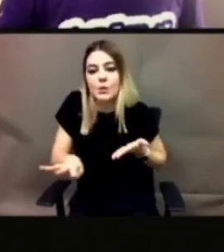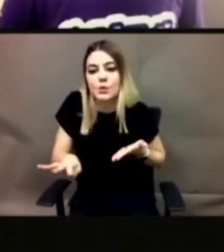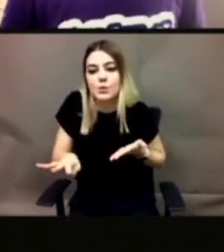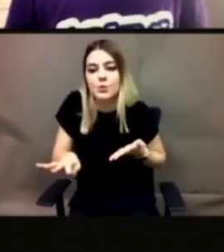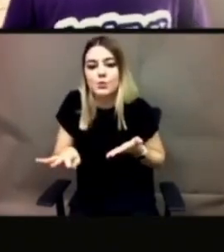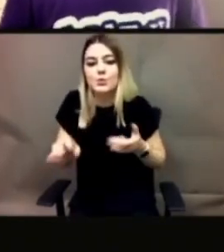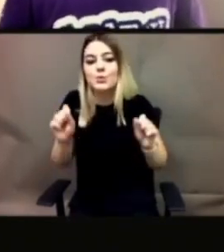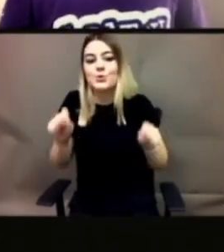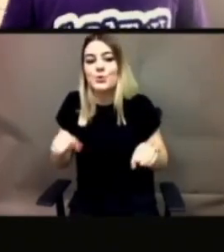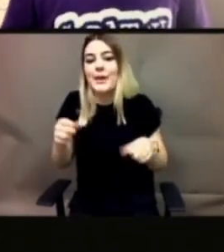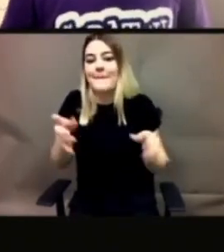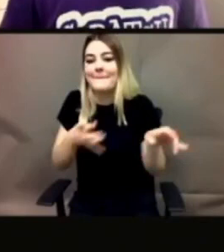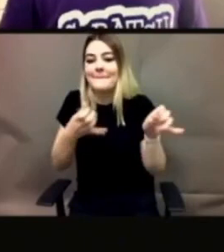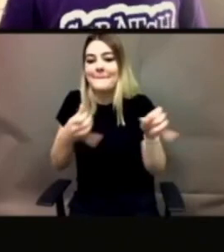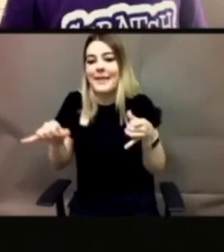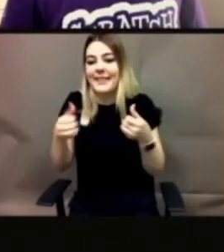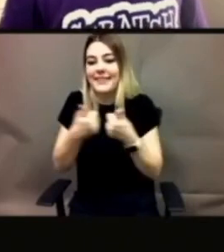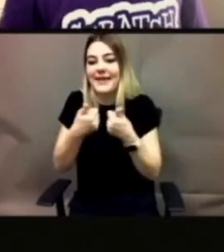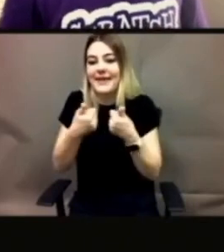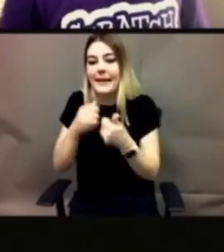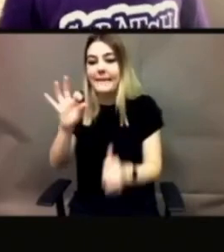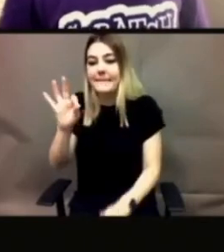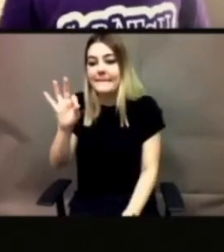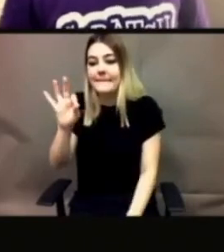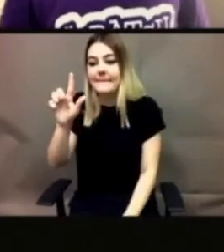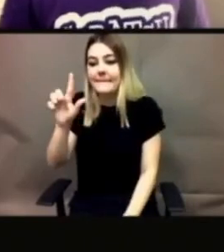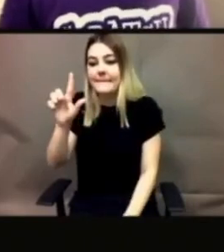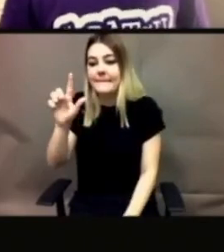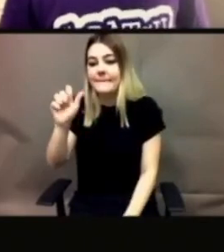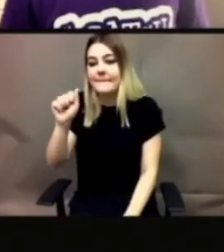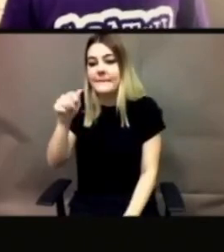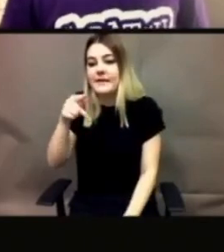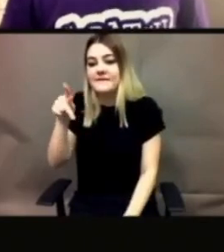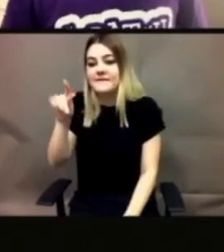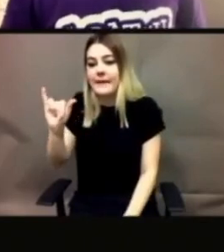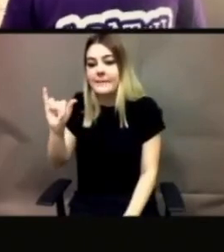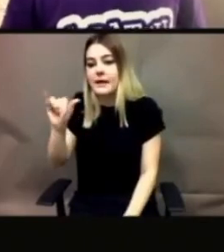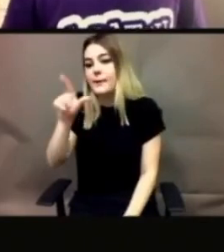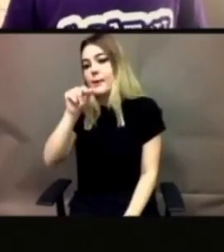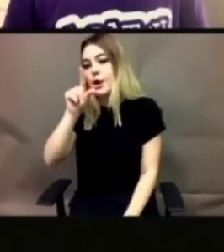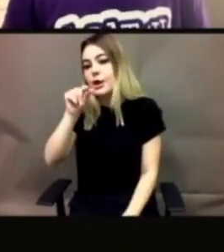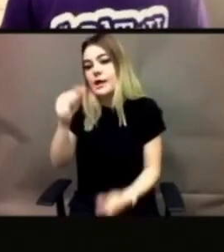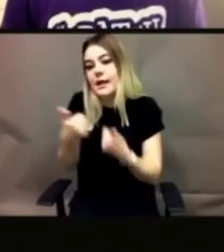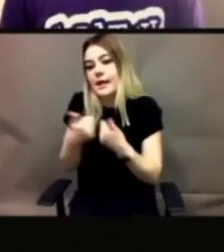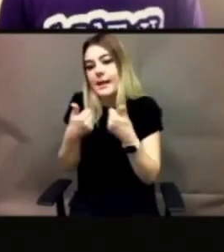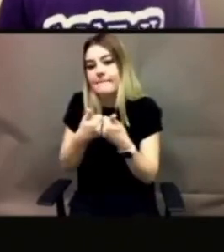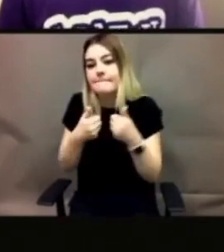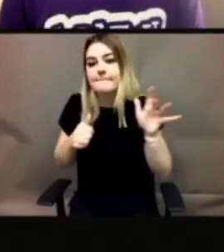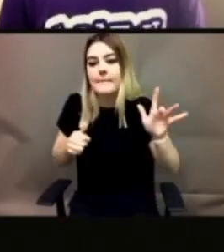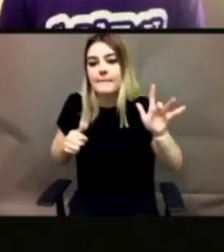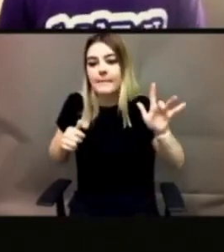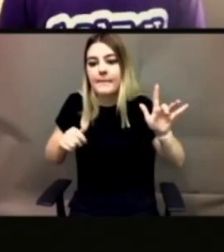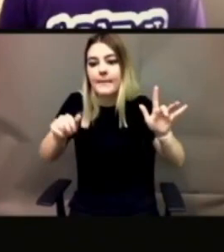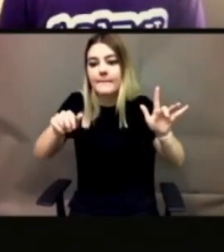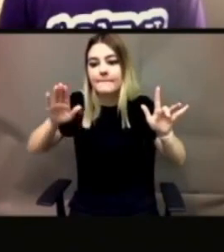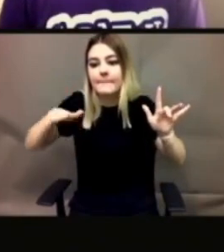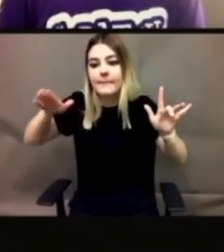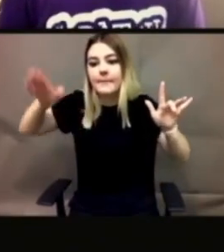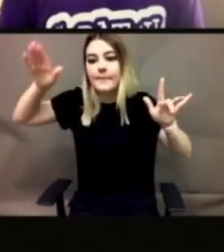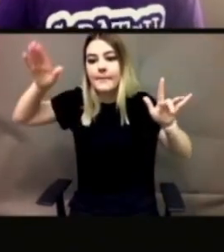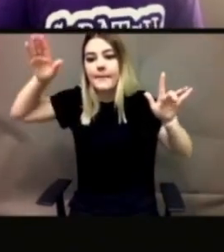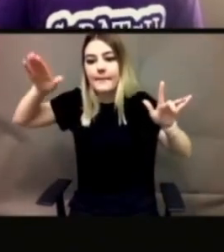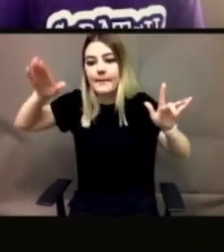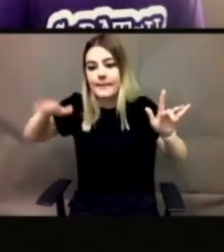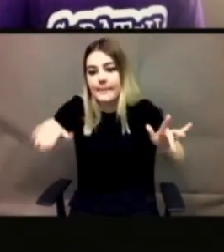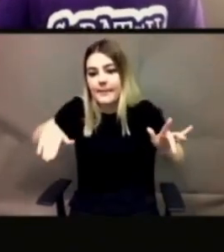Bird. And you may have seen on Twitter earlier this week, Brian Aspinall was doing workshops where people were Flappy Birding